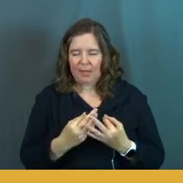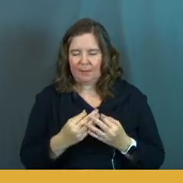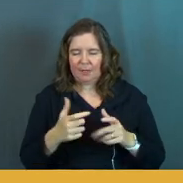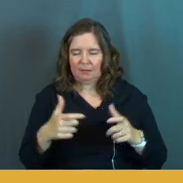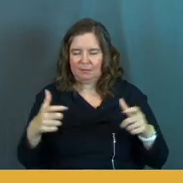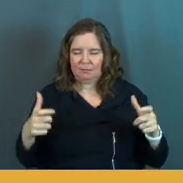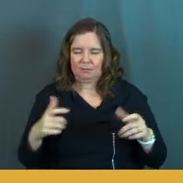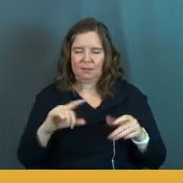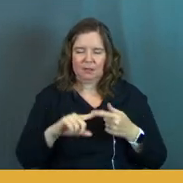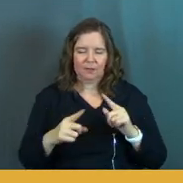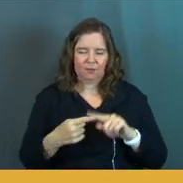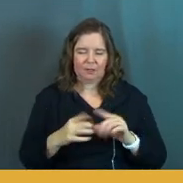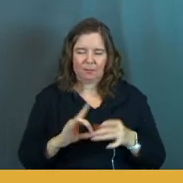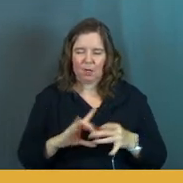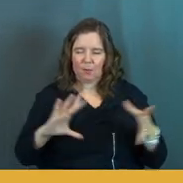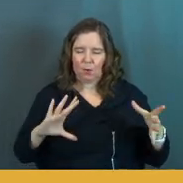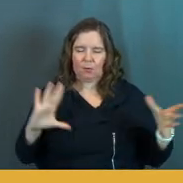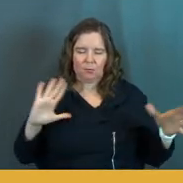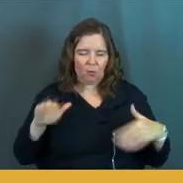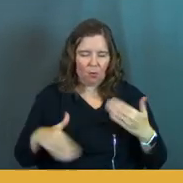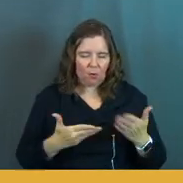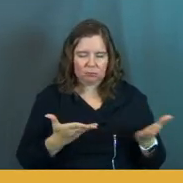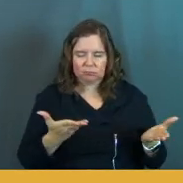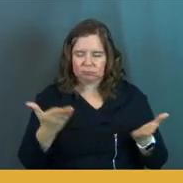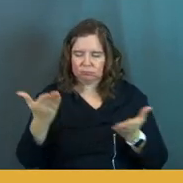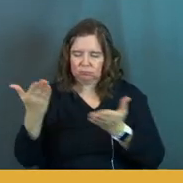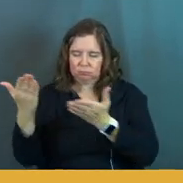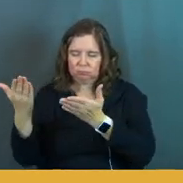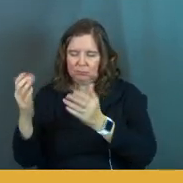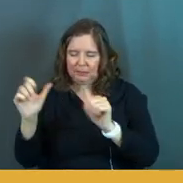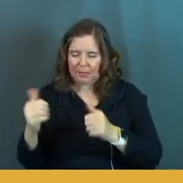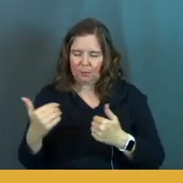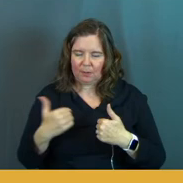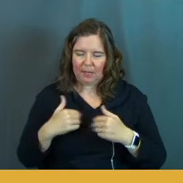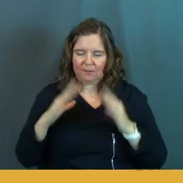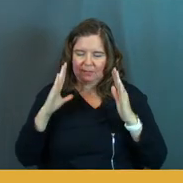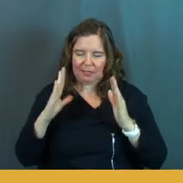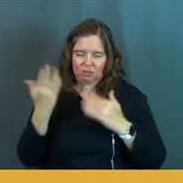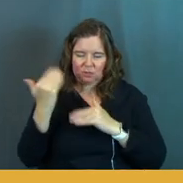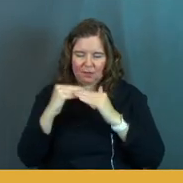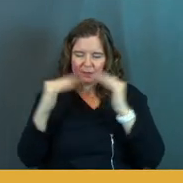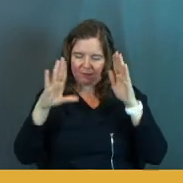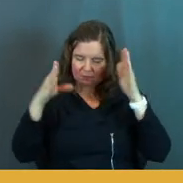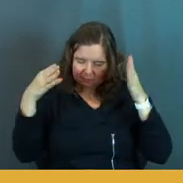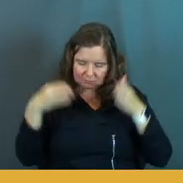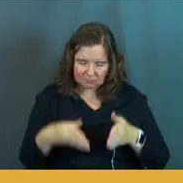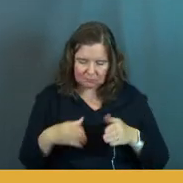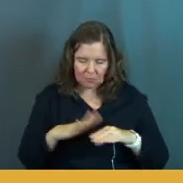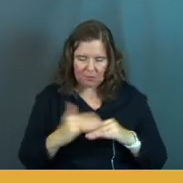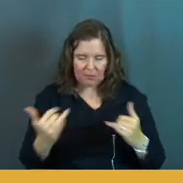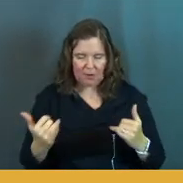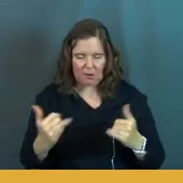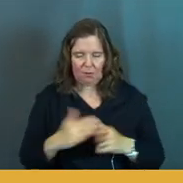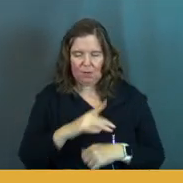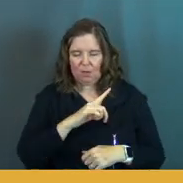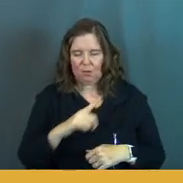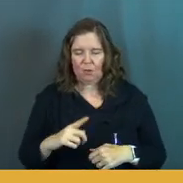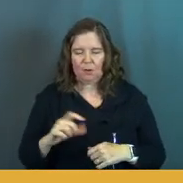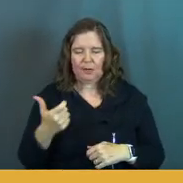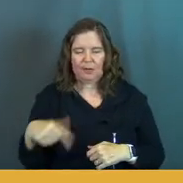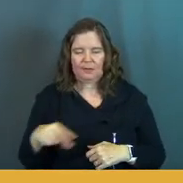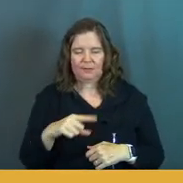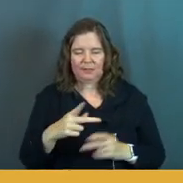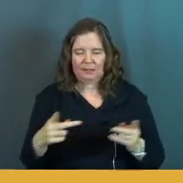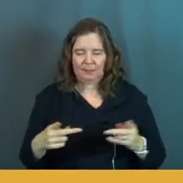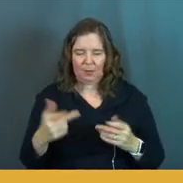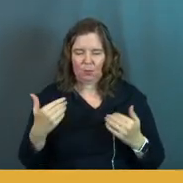the friendships that are broken, Lord, we hold up all of it. Could we have the attention of heaven on it right now? And Lord, in any of